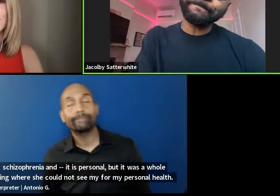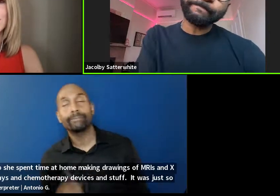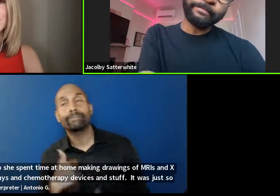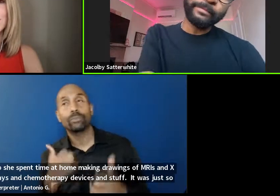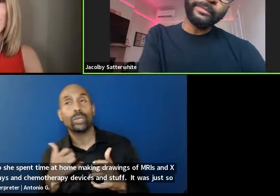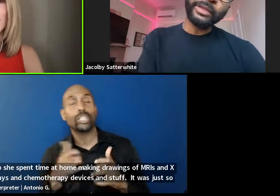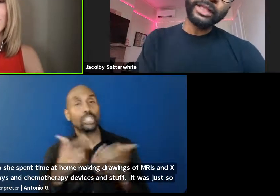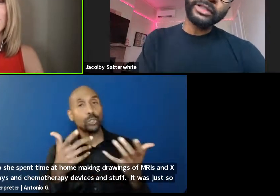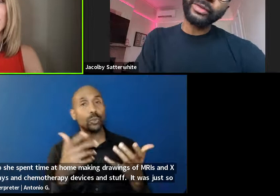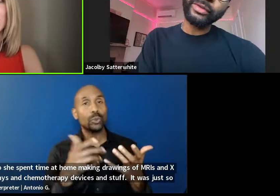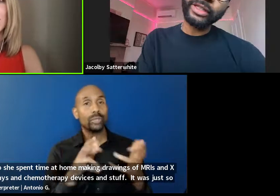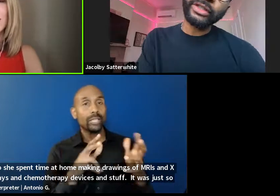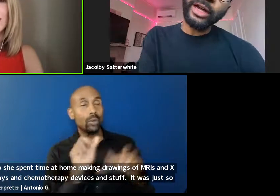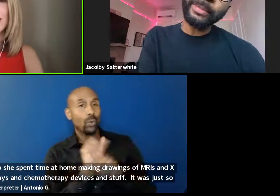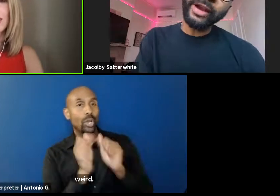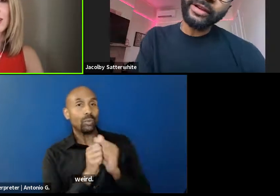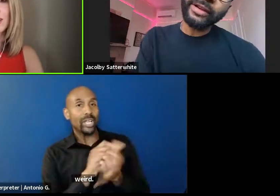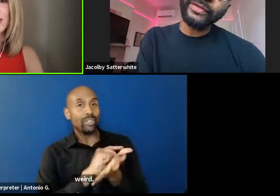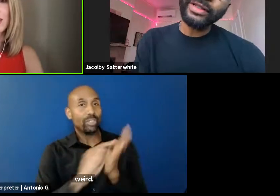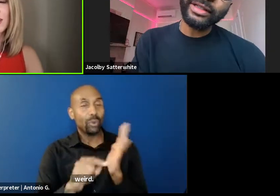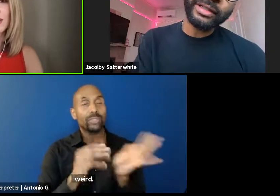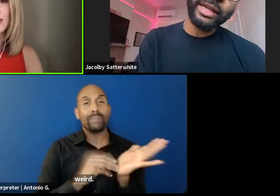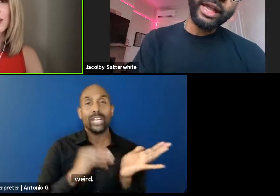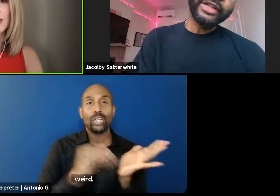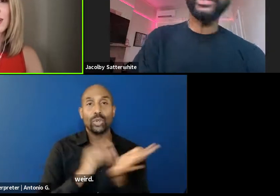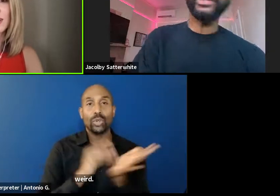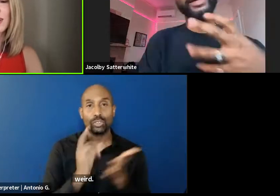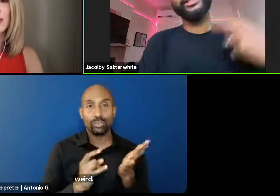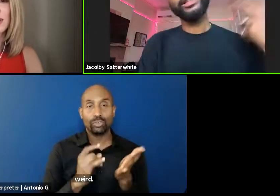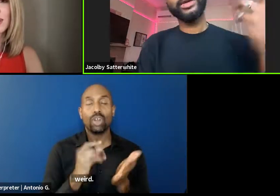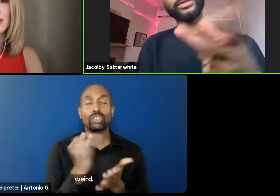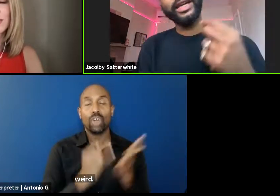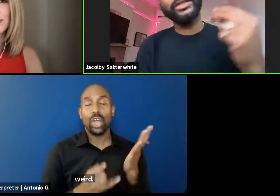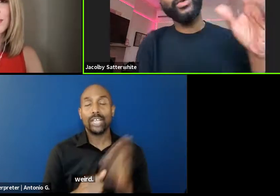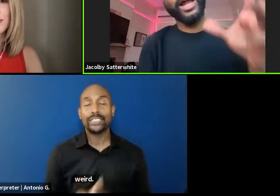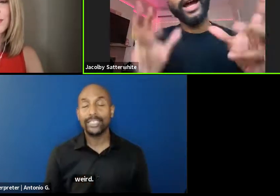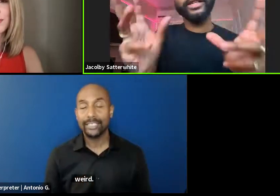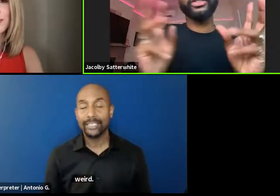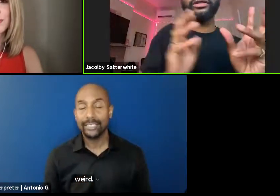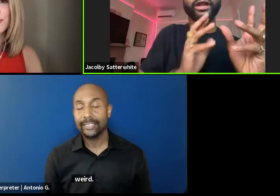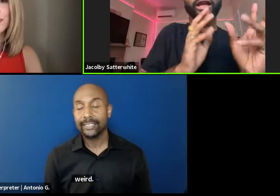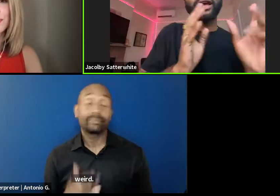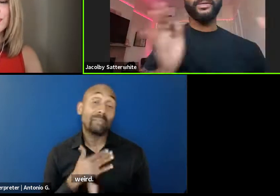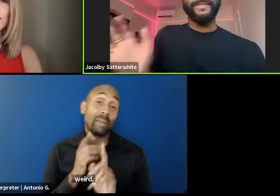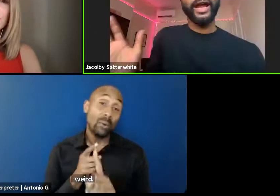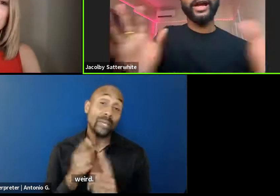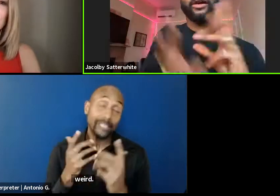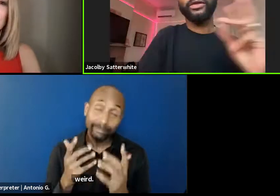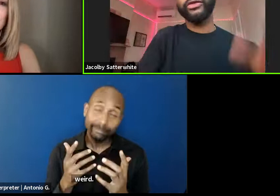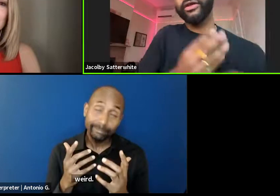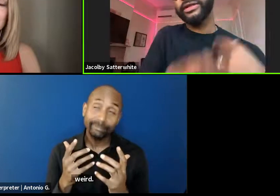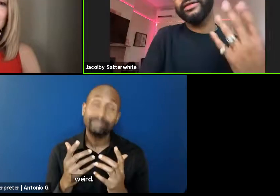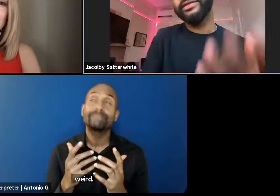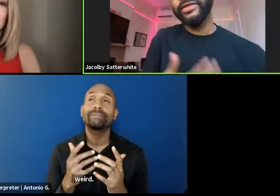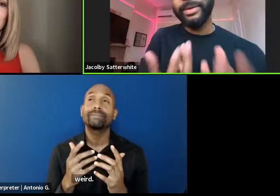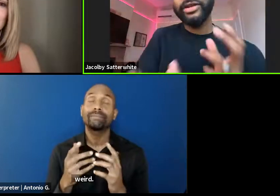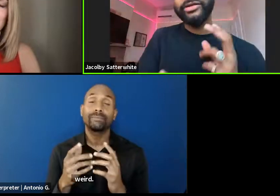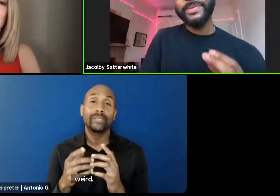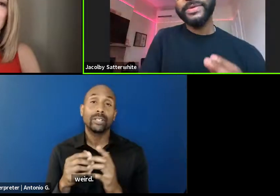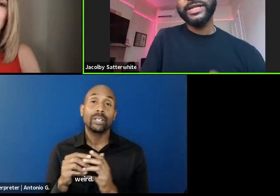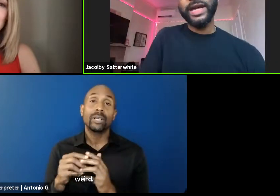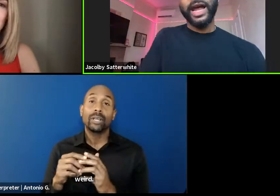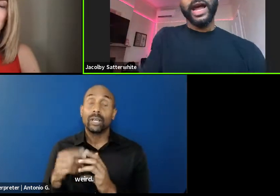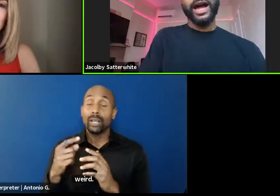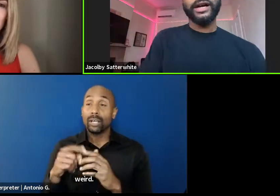weird, yeah, surrealist narrative. So like basically what I'm saying is when I paired all those drawings down for the